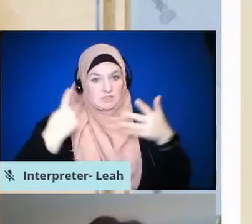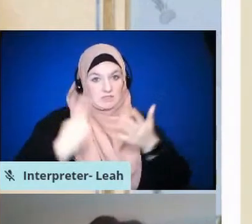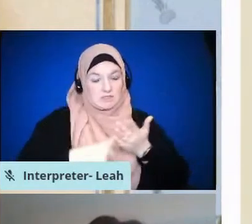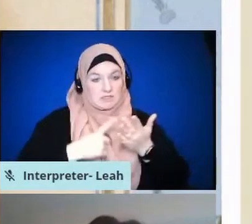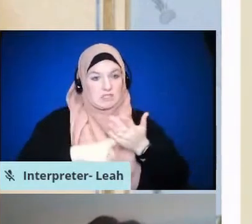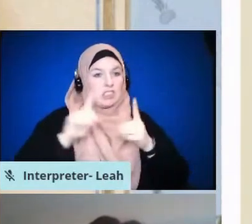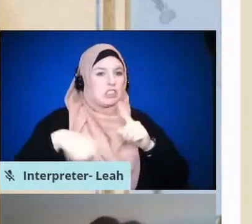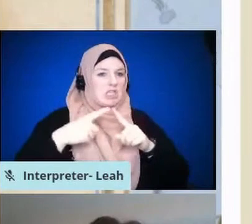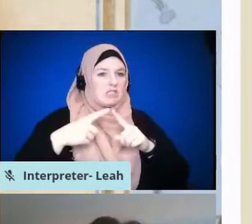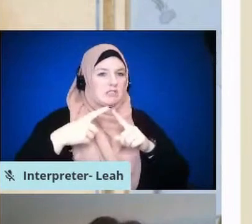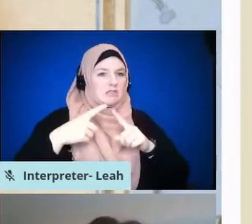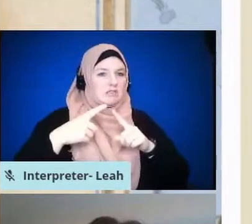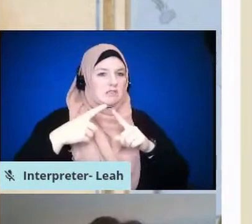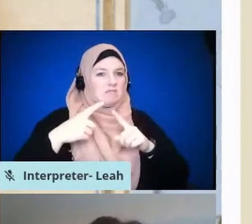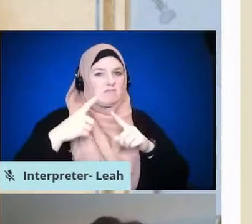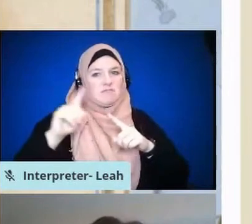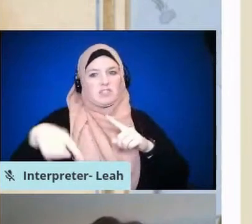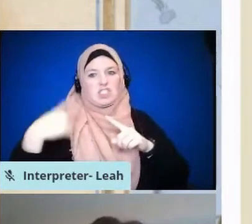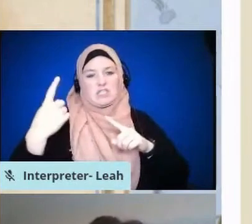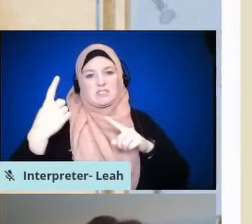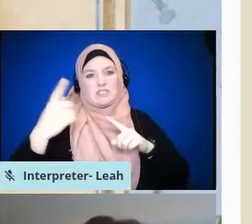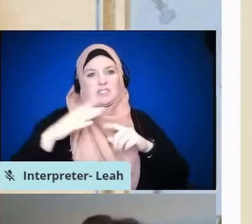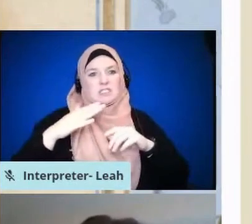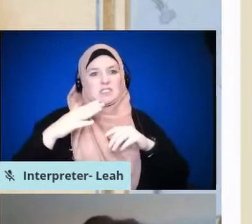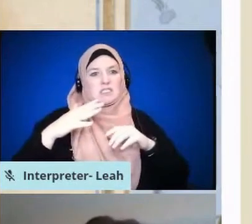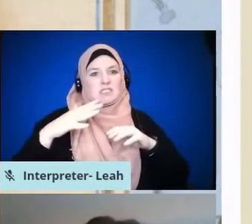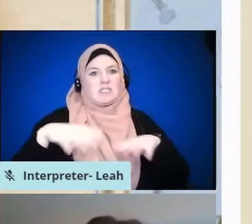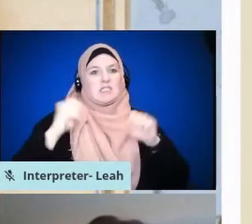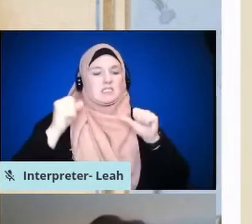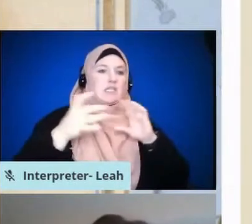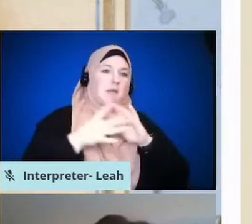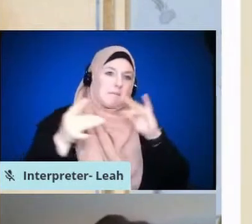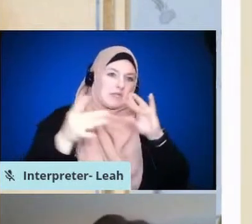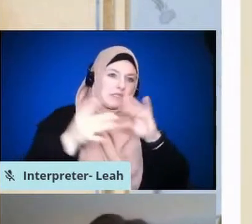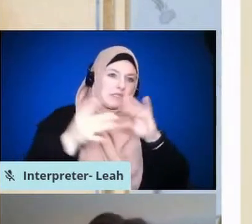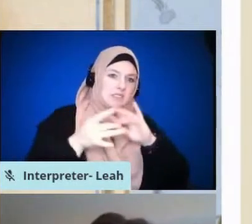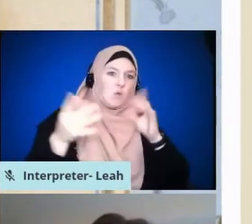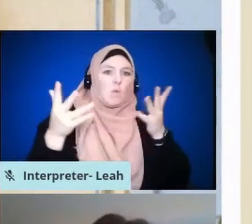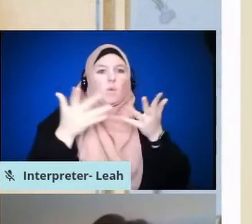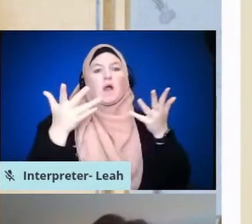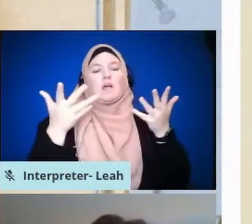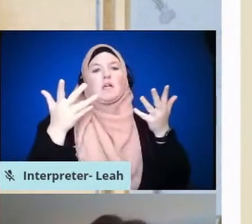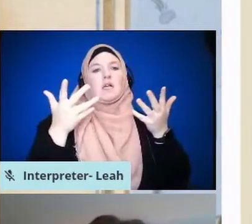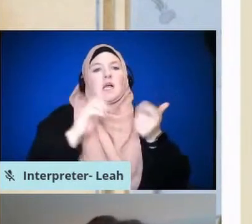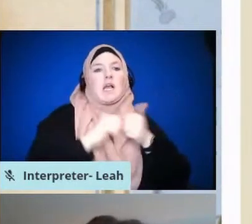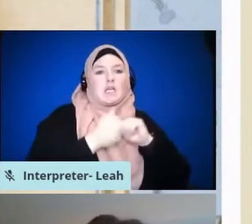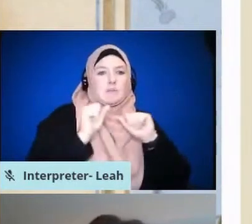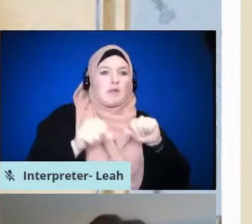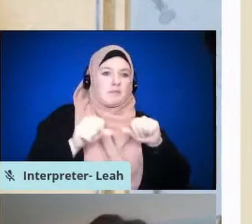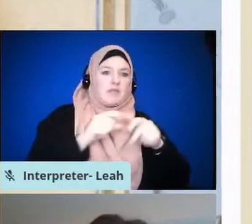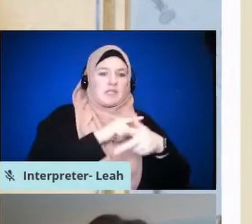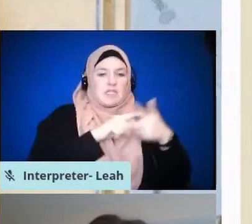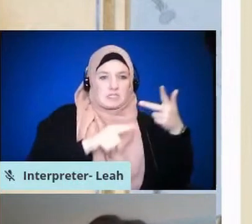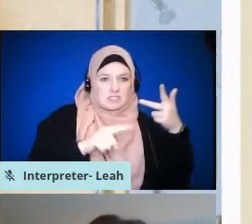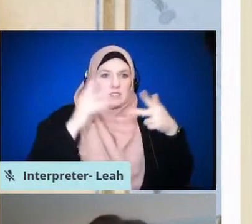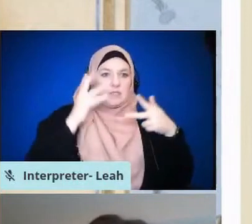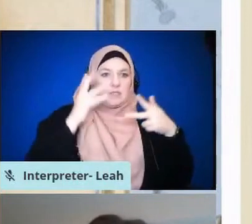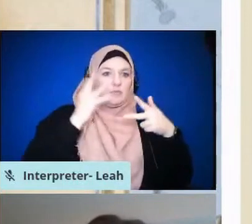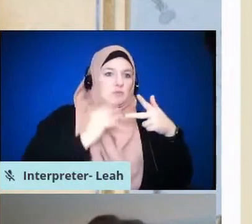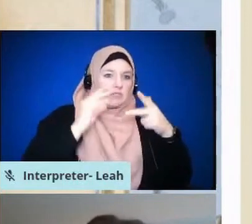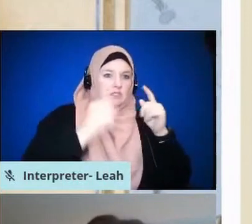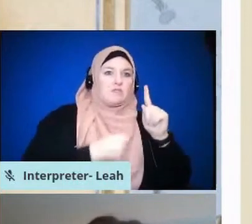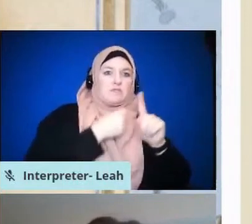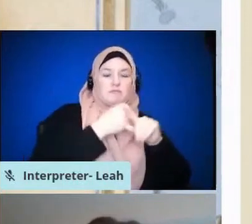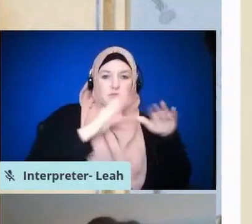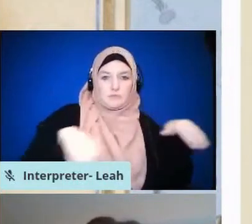stages just to kind of take a home to take a message of how could possibly these experiences